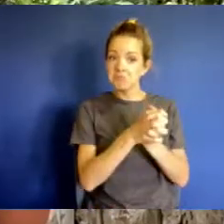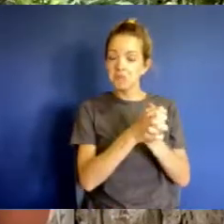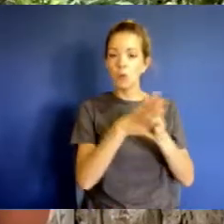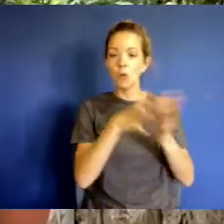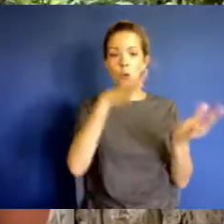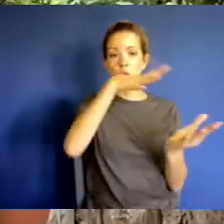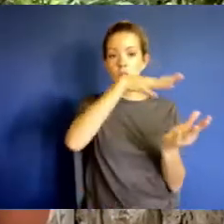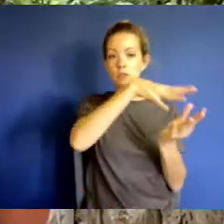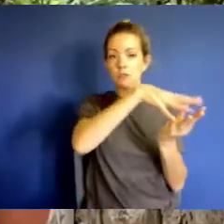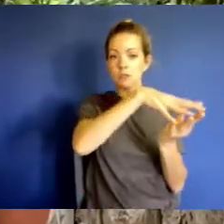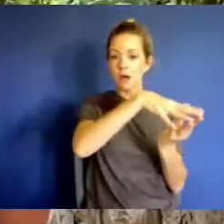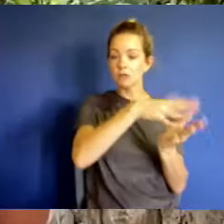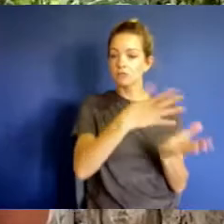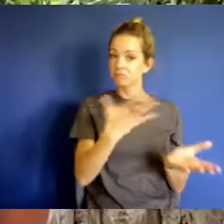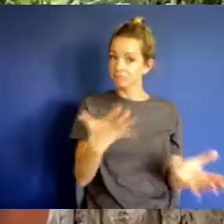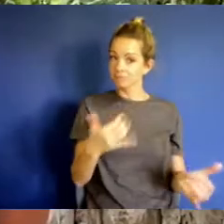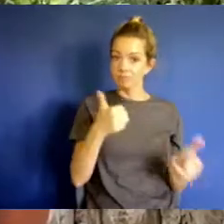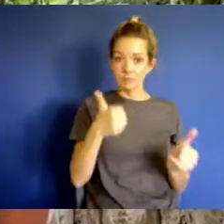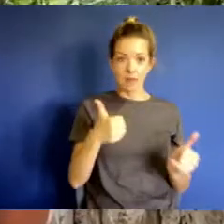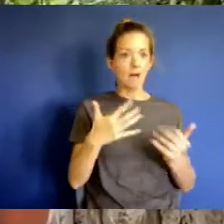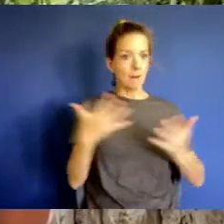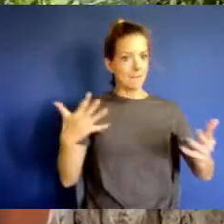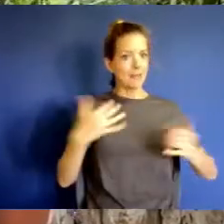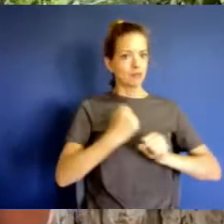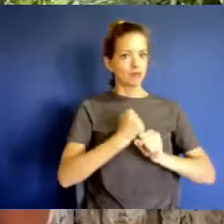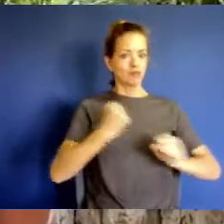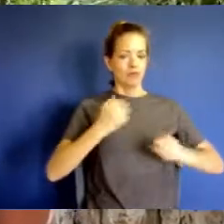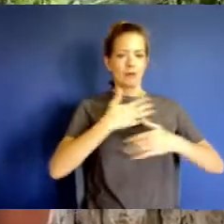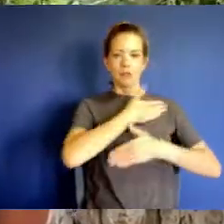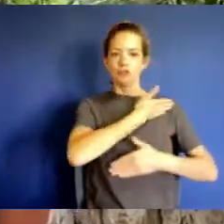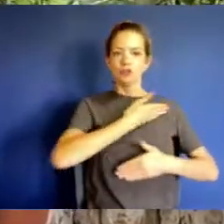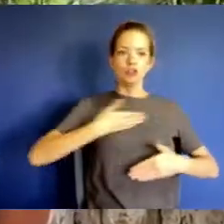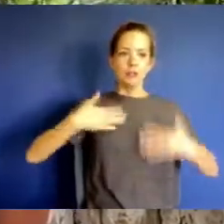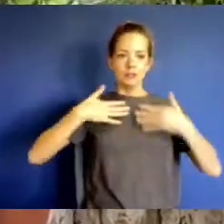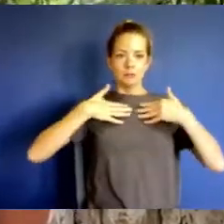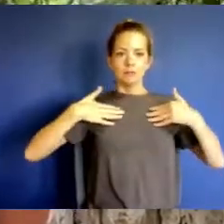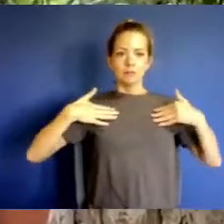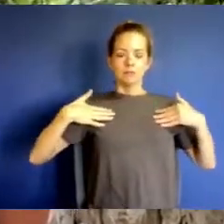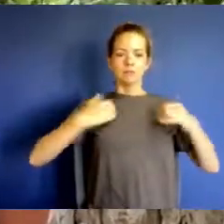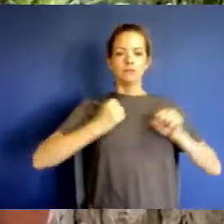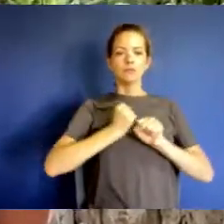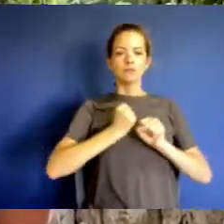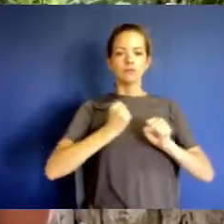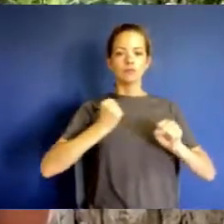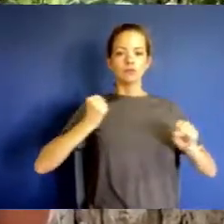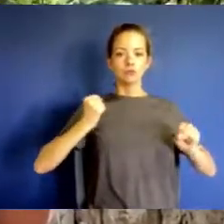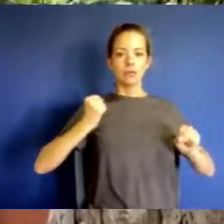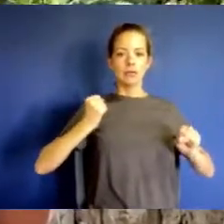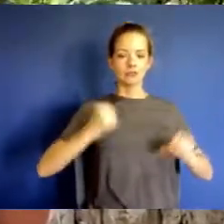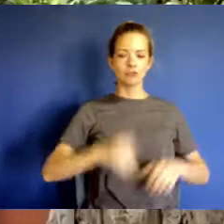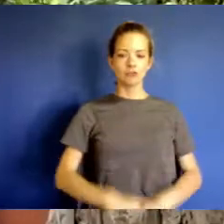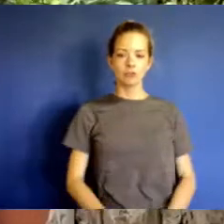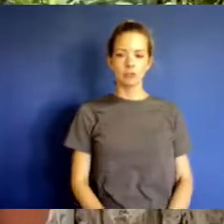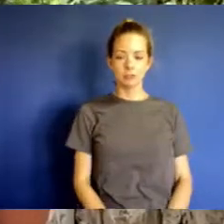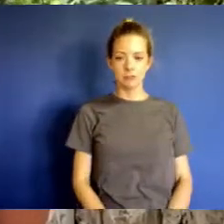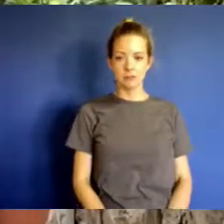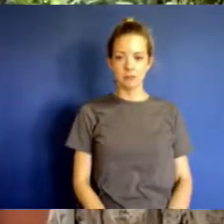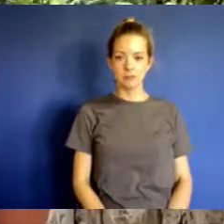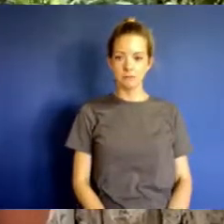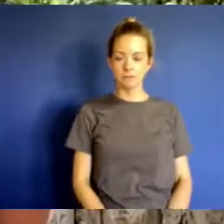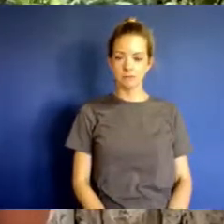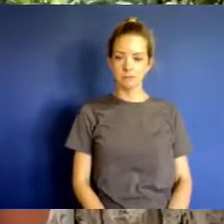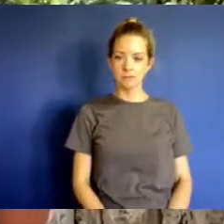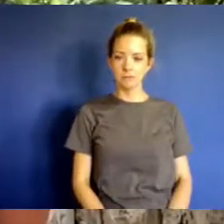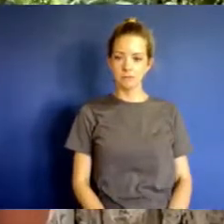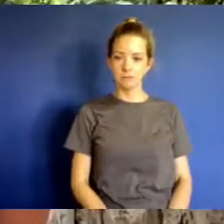or clasp them together, go for it. Give that big stretch across the chest and especially into this